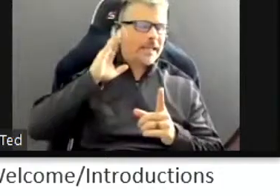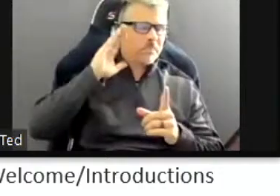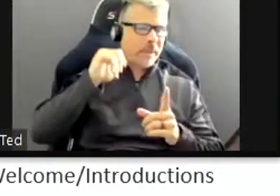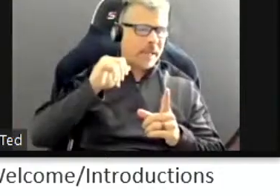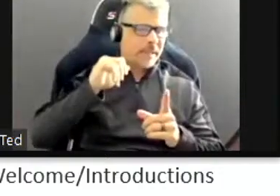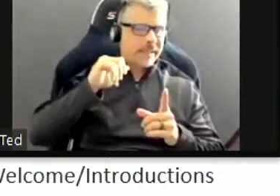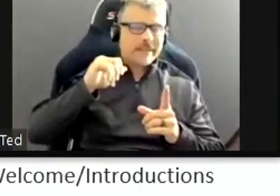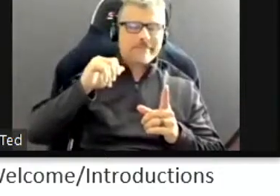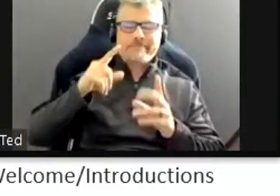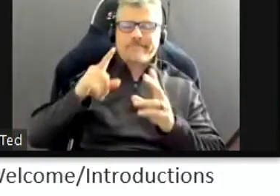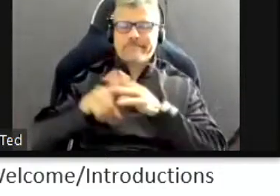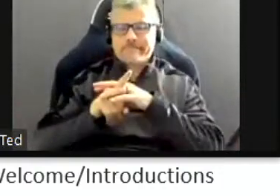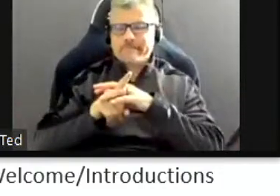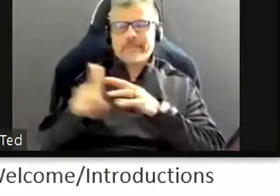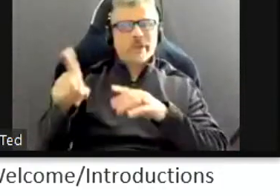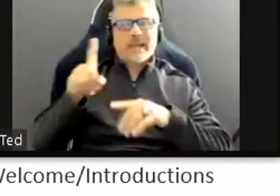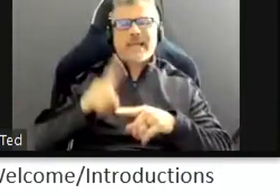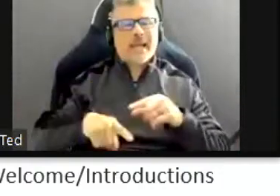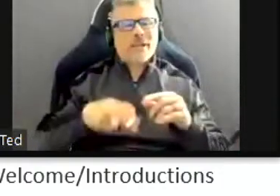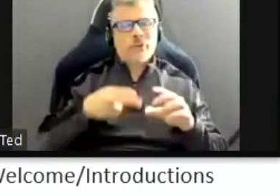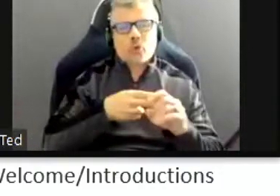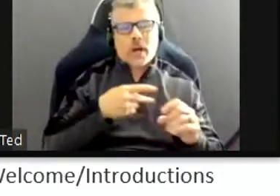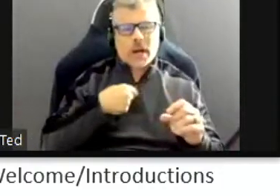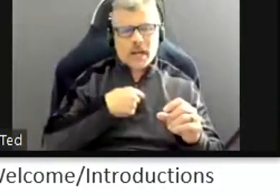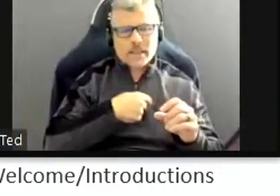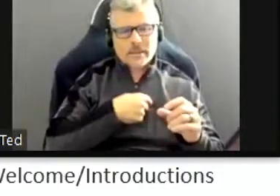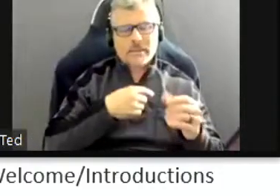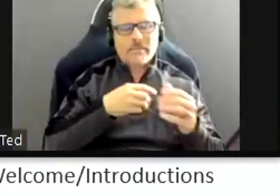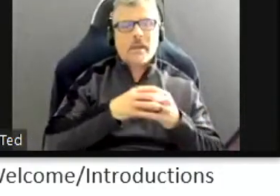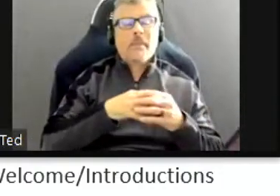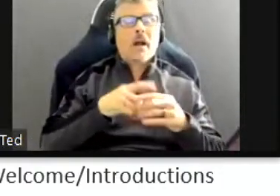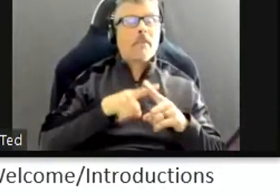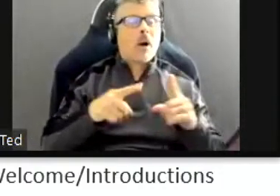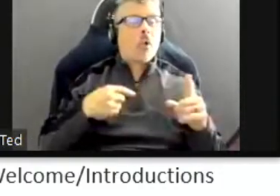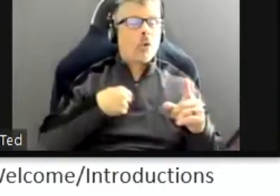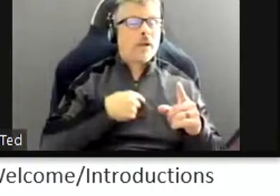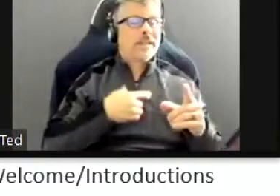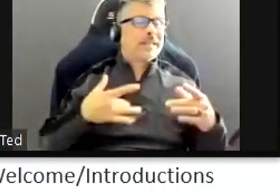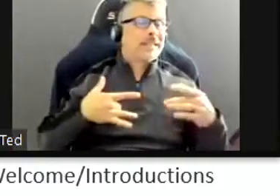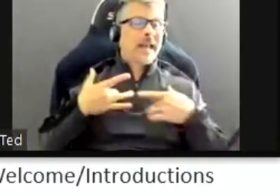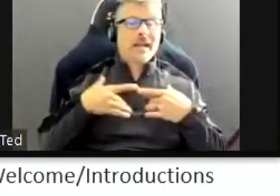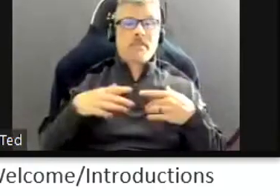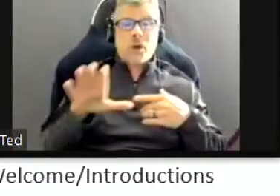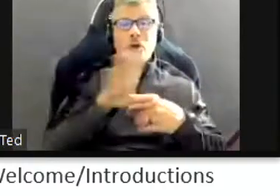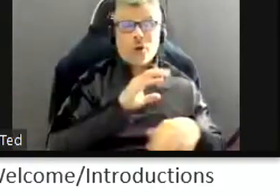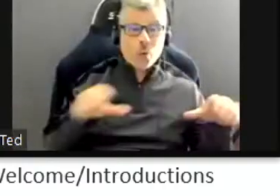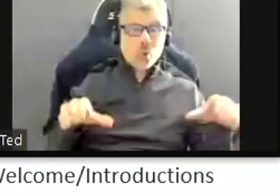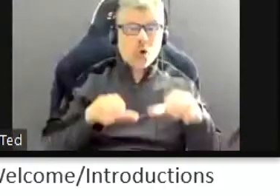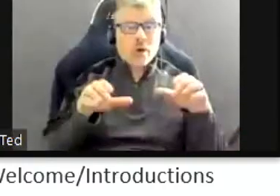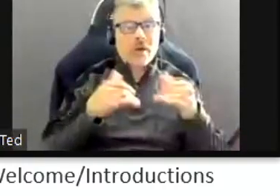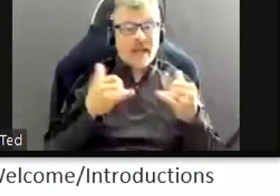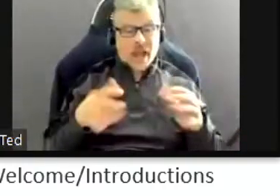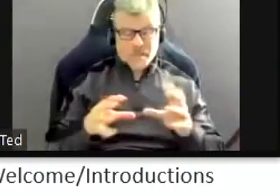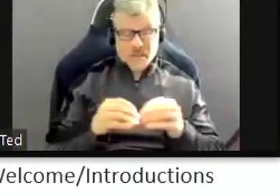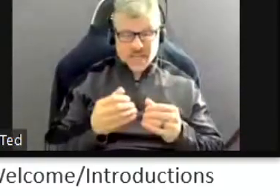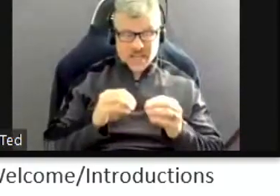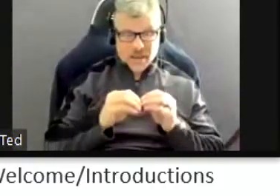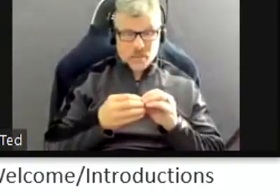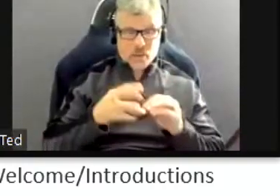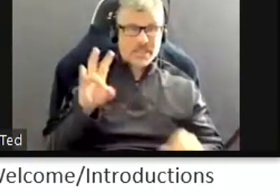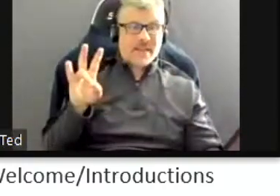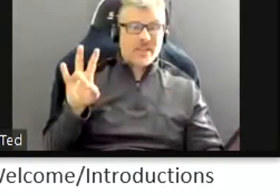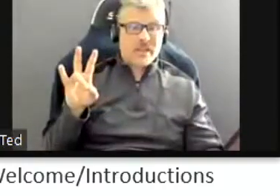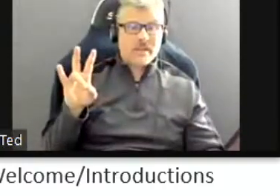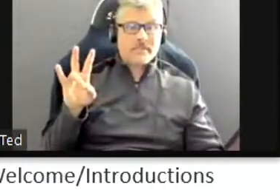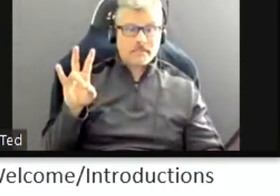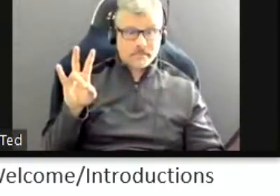event to come up, so she's not able to join. But we're super excited about the work you're doing. I can't believe we're at meeting number 7.